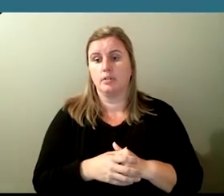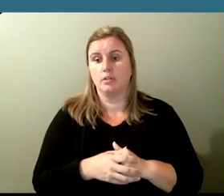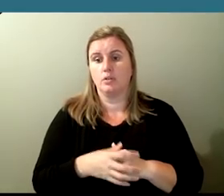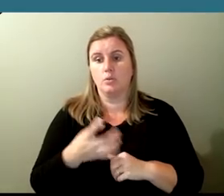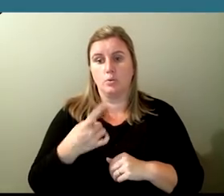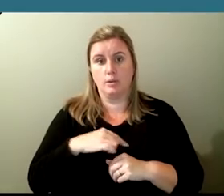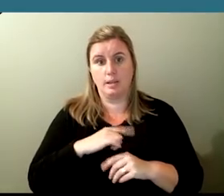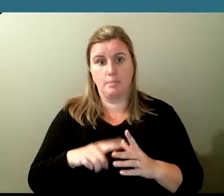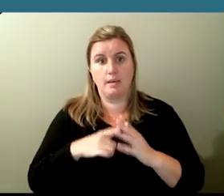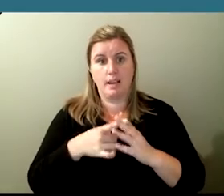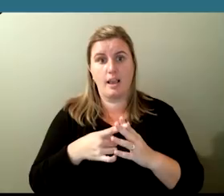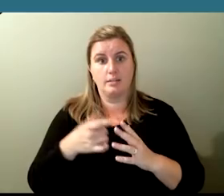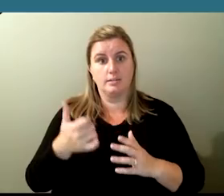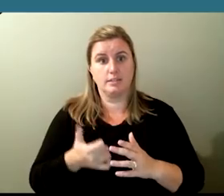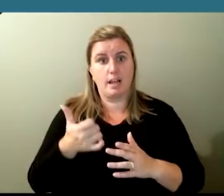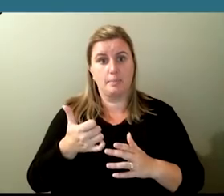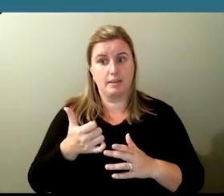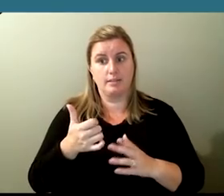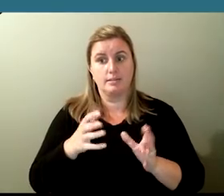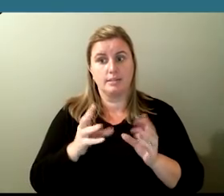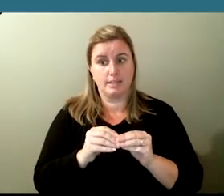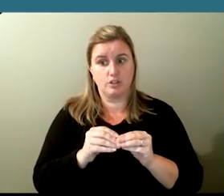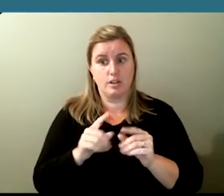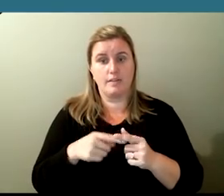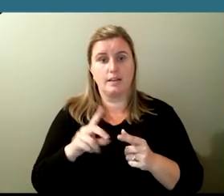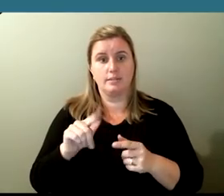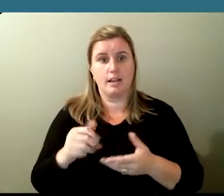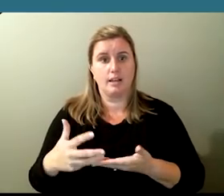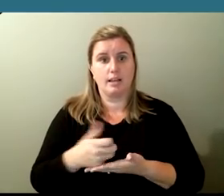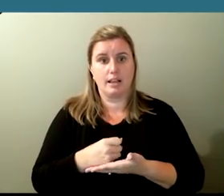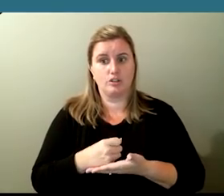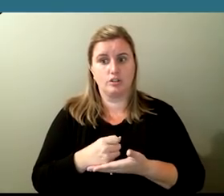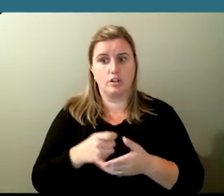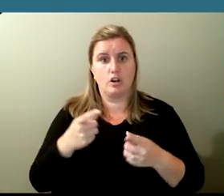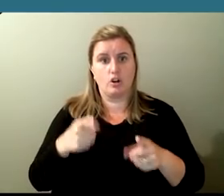We began timing the session, and then data collection occurred as